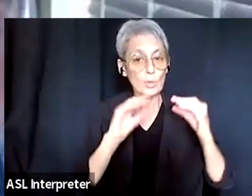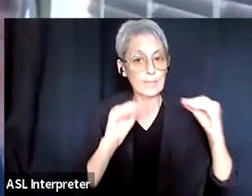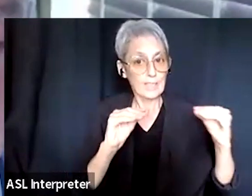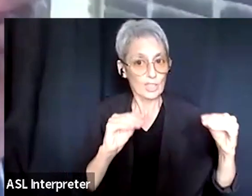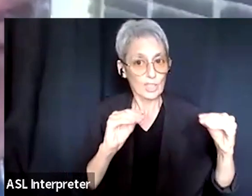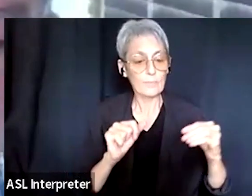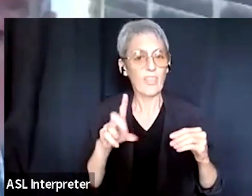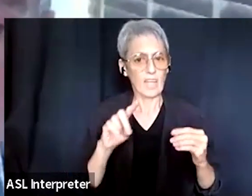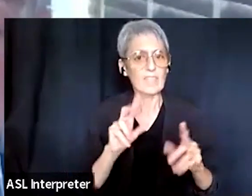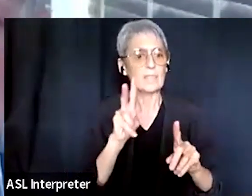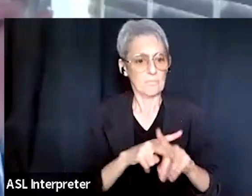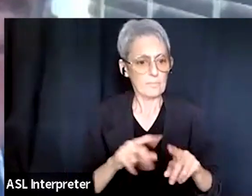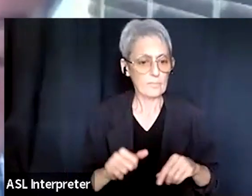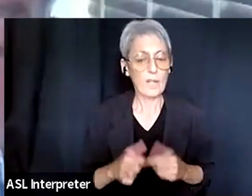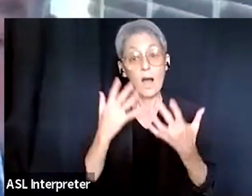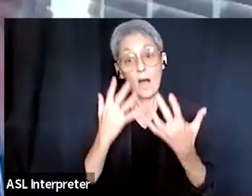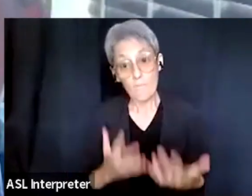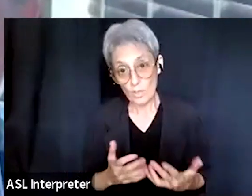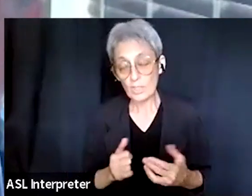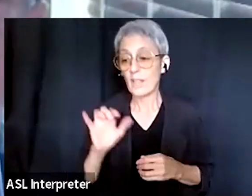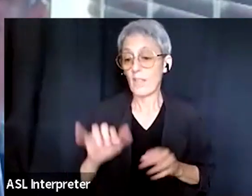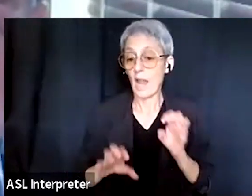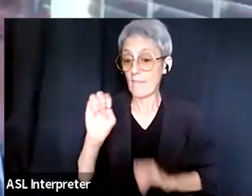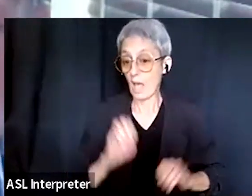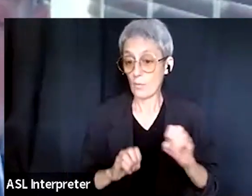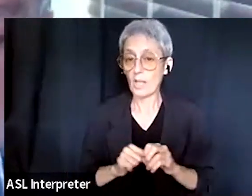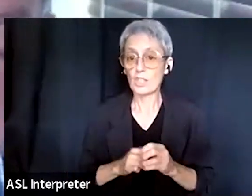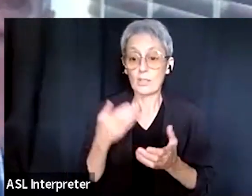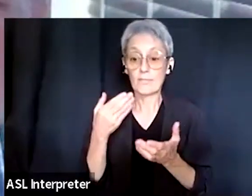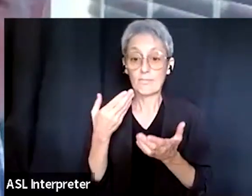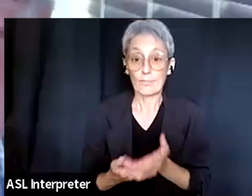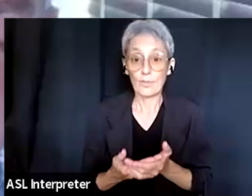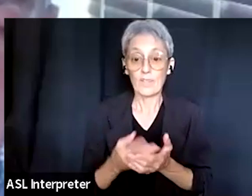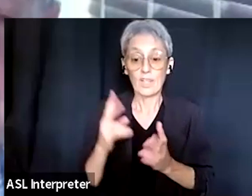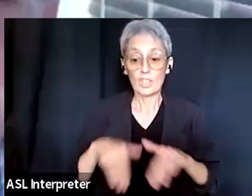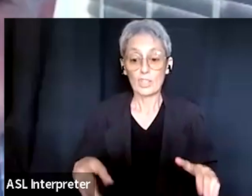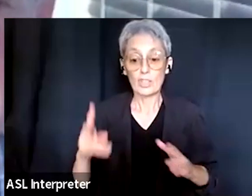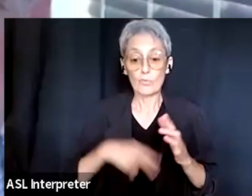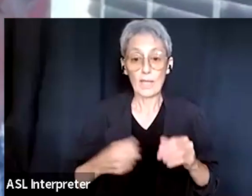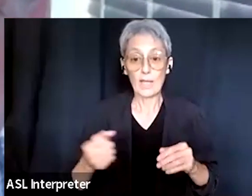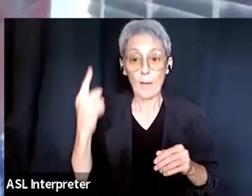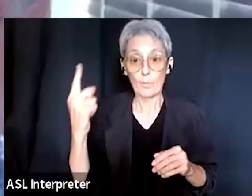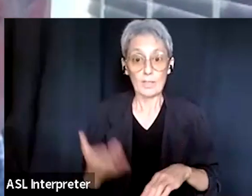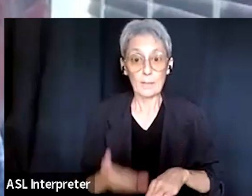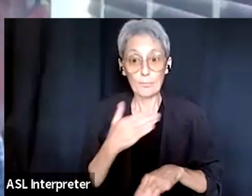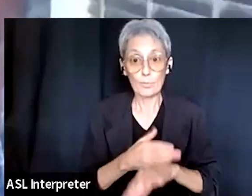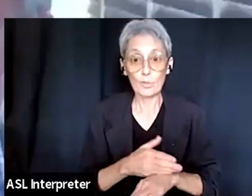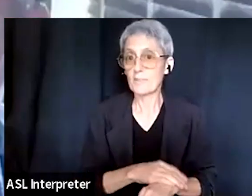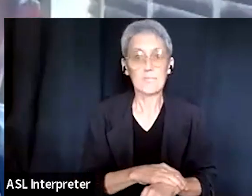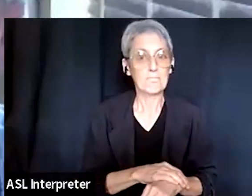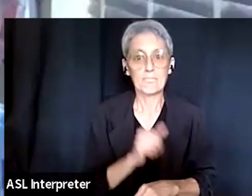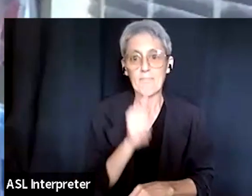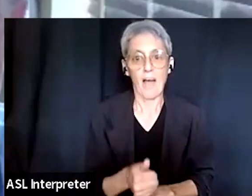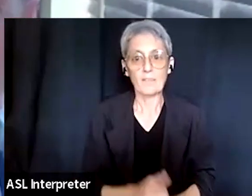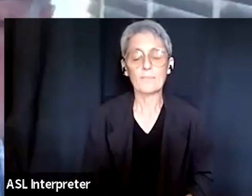the evaluation also showed that children's reading comprehension did not improve. Now, that for me